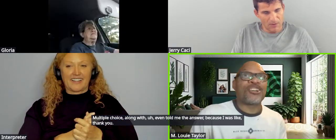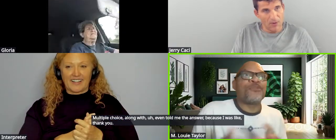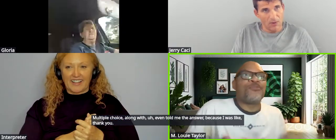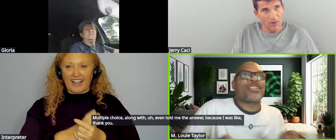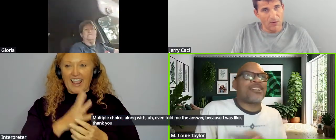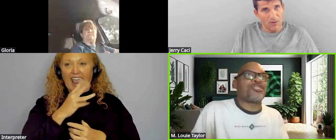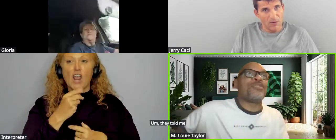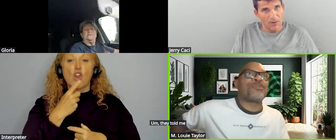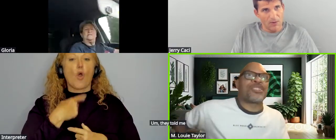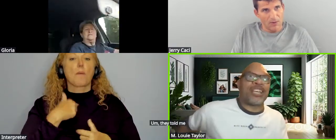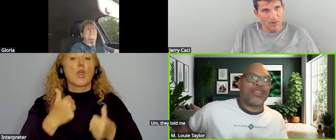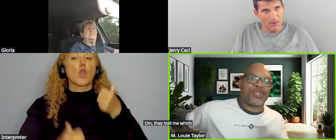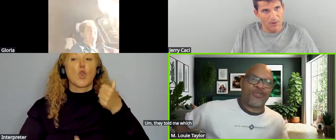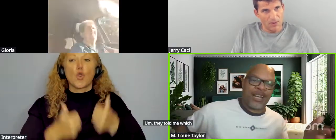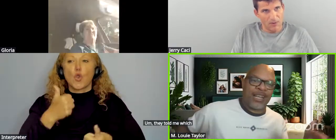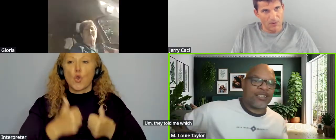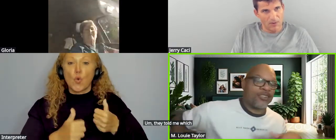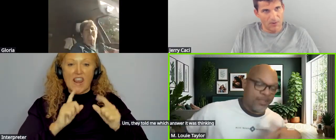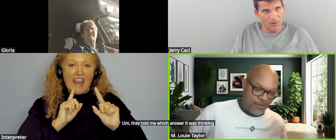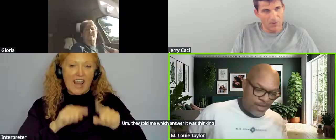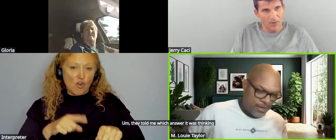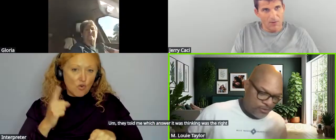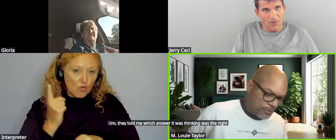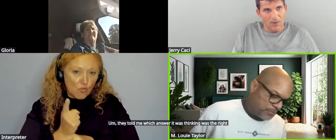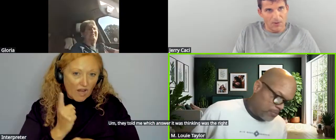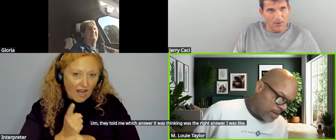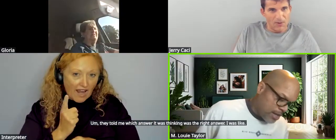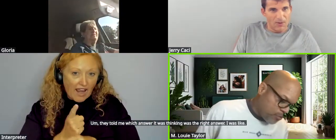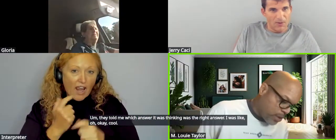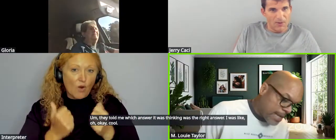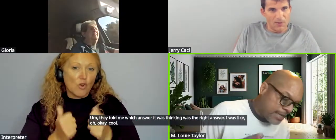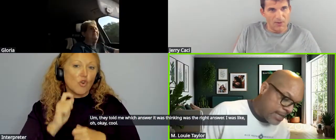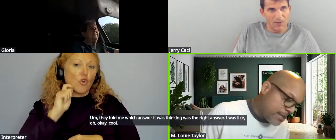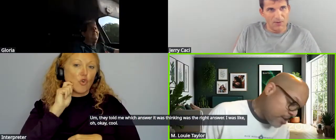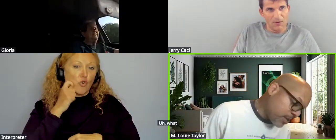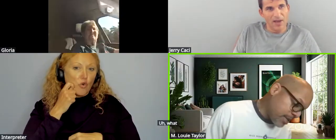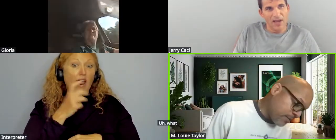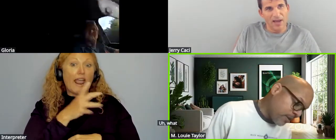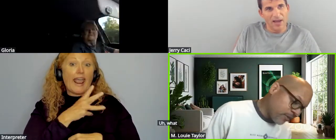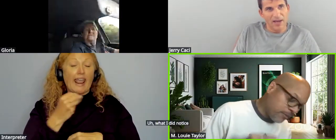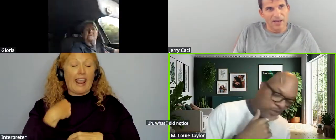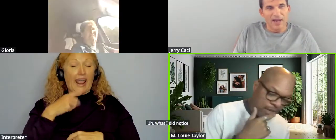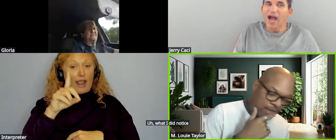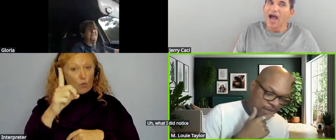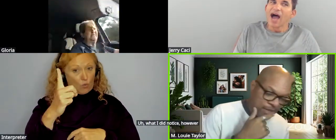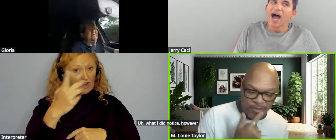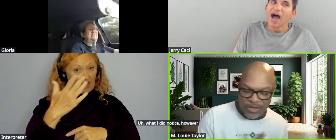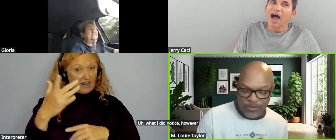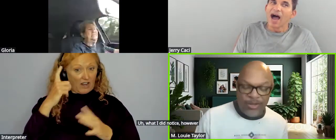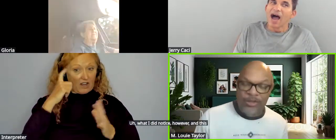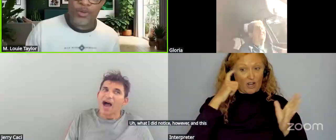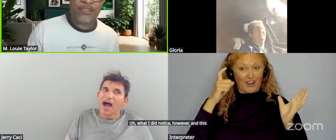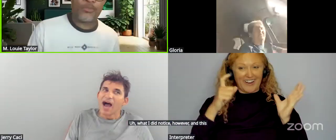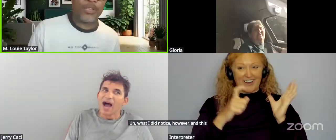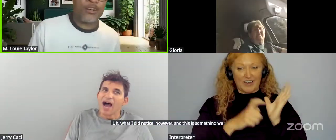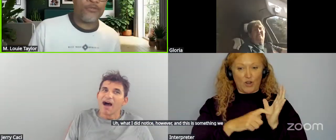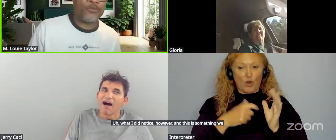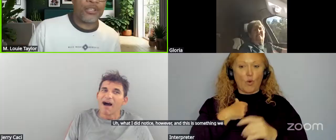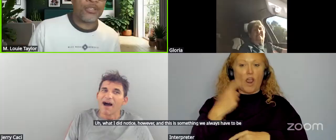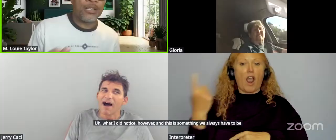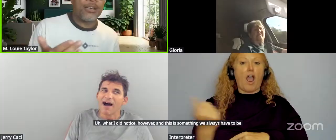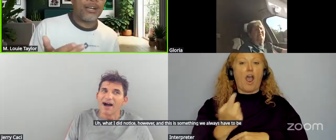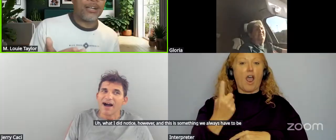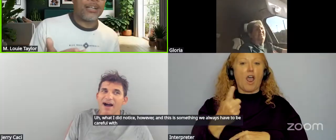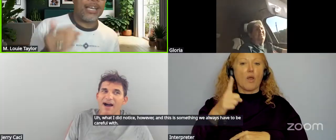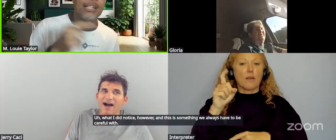It told me which answer it was thinking was the right answer. I was like, oh, okay, cool. What I did notice, however, and this is something we always have to be careful